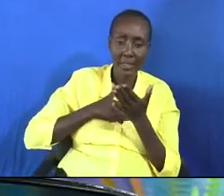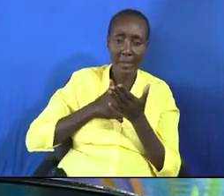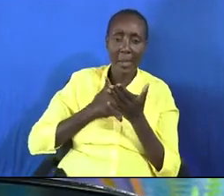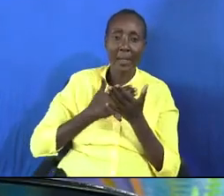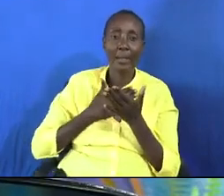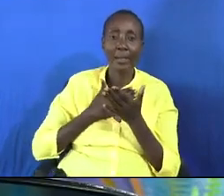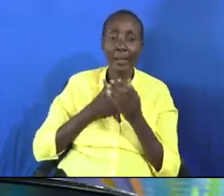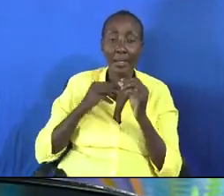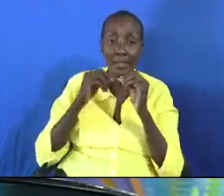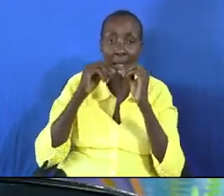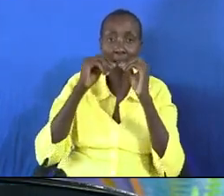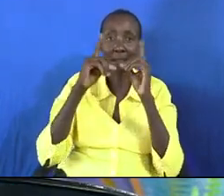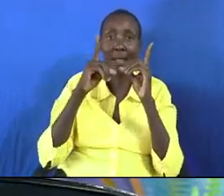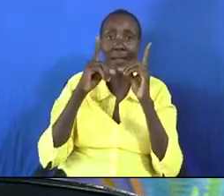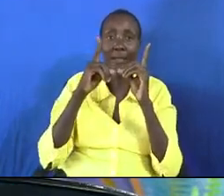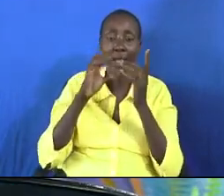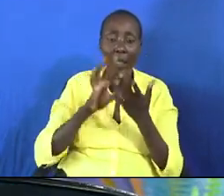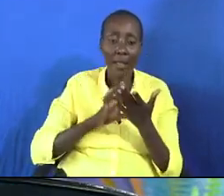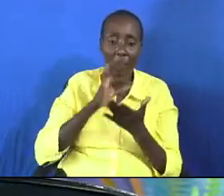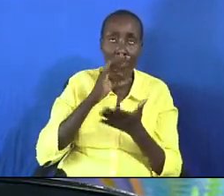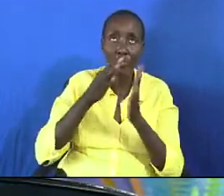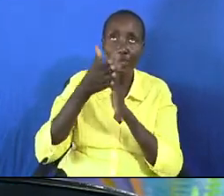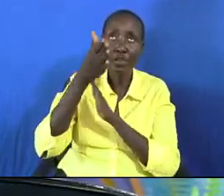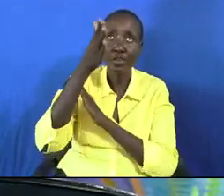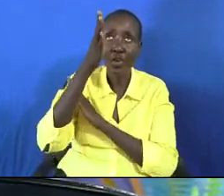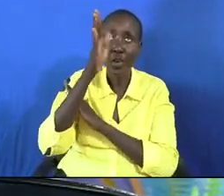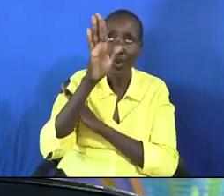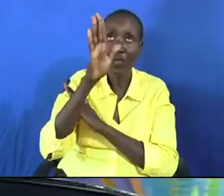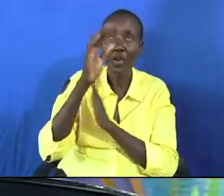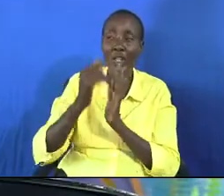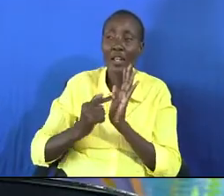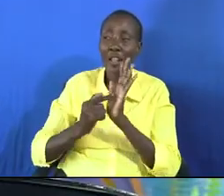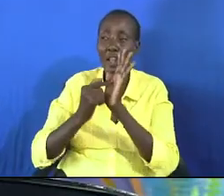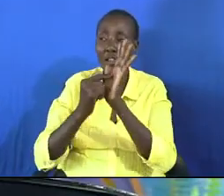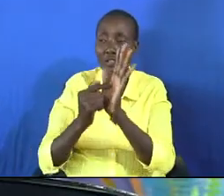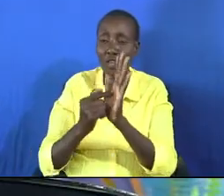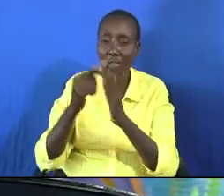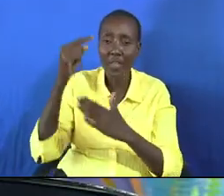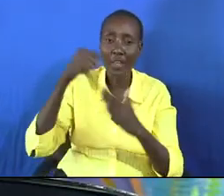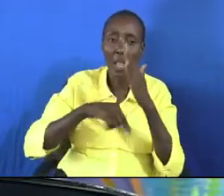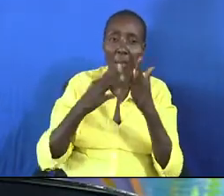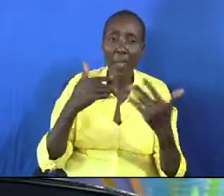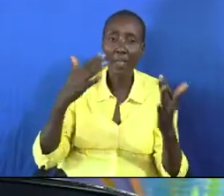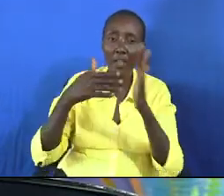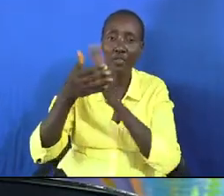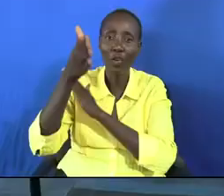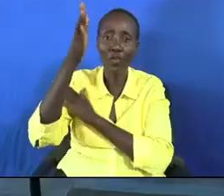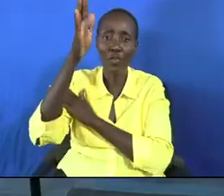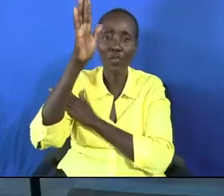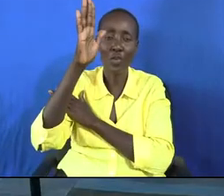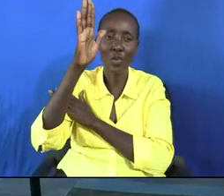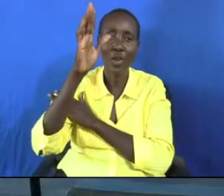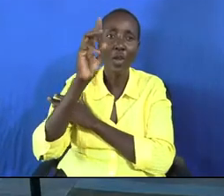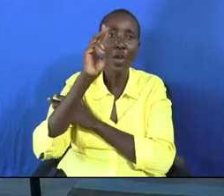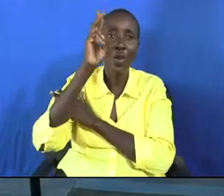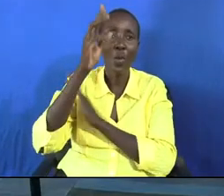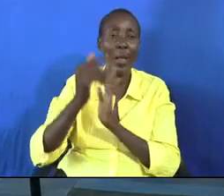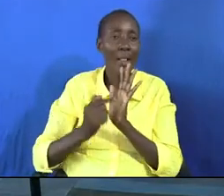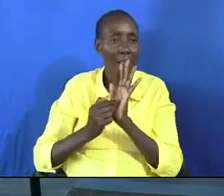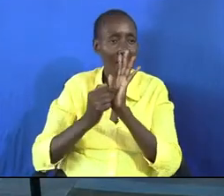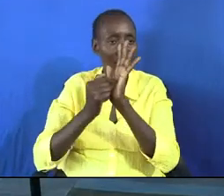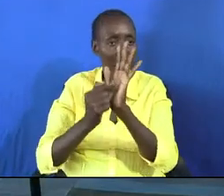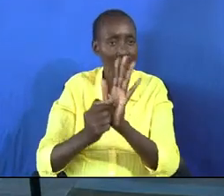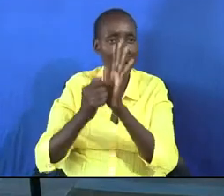alert, the Spirit of God, which reveals the deep things of God, will